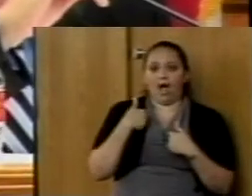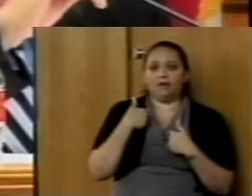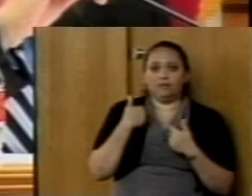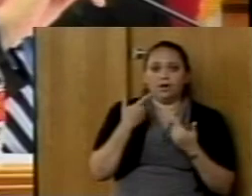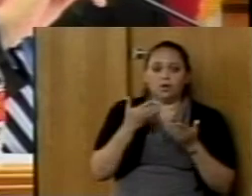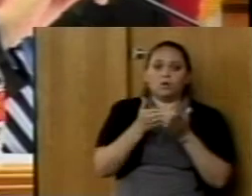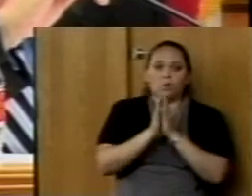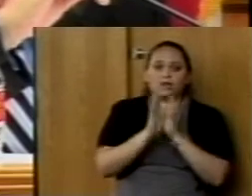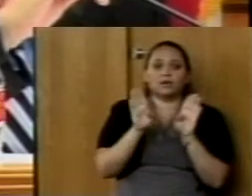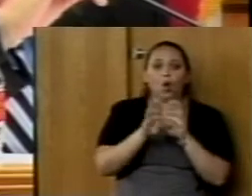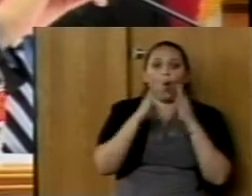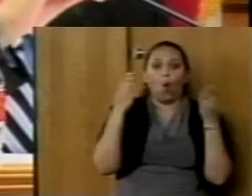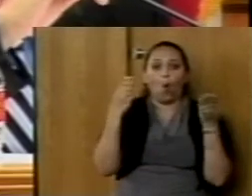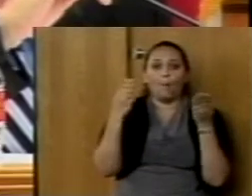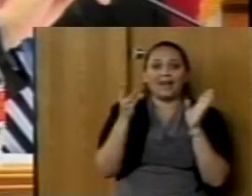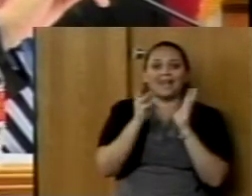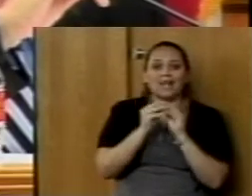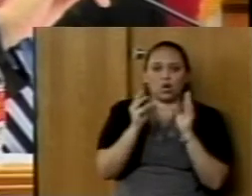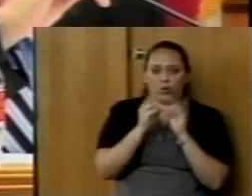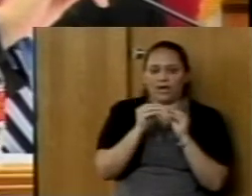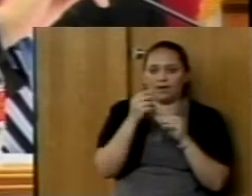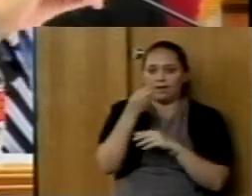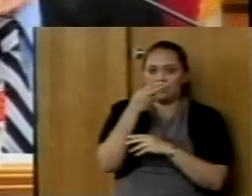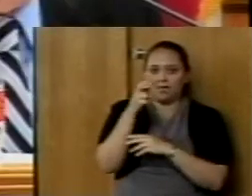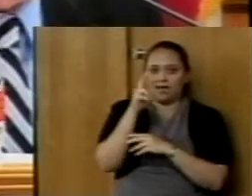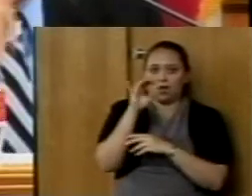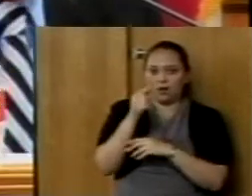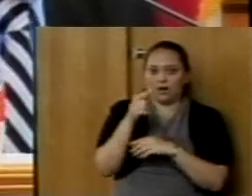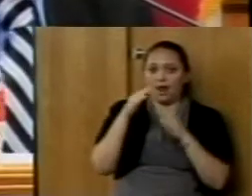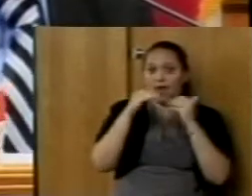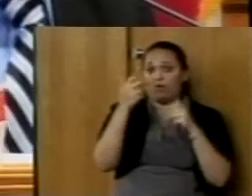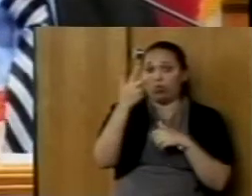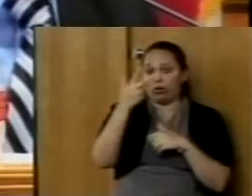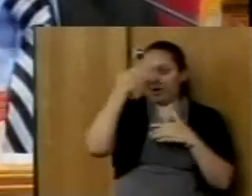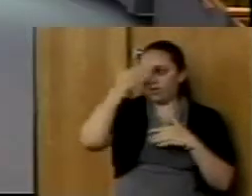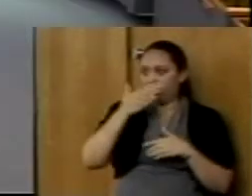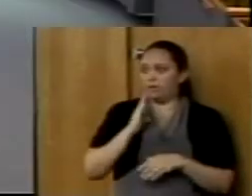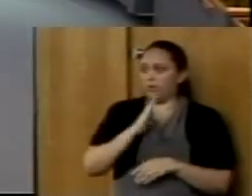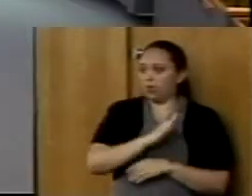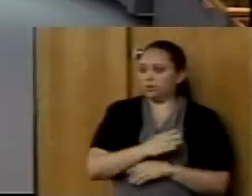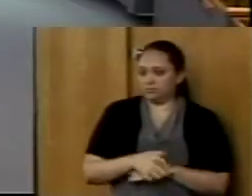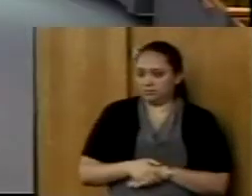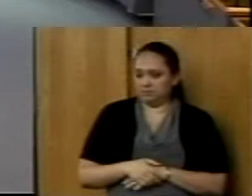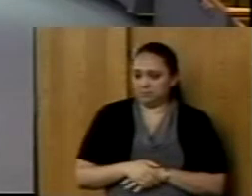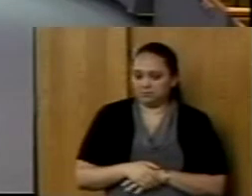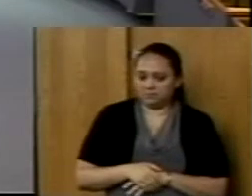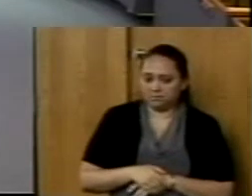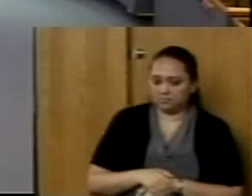open hearing, level 3, here in front of the board.